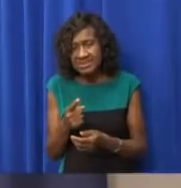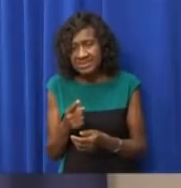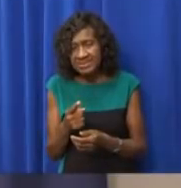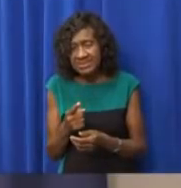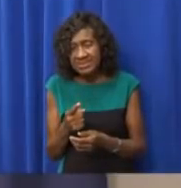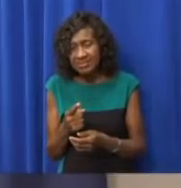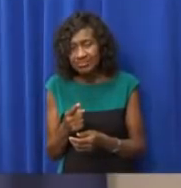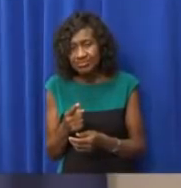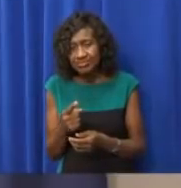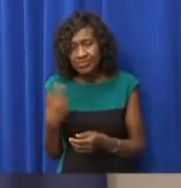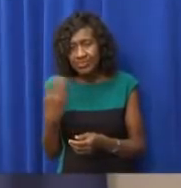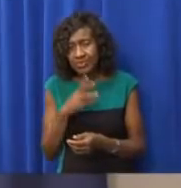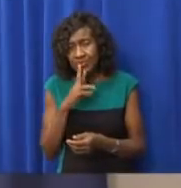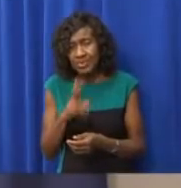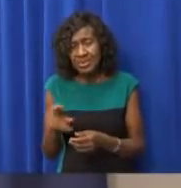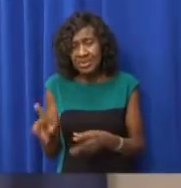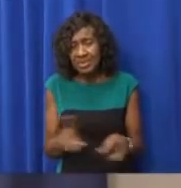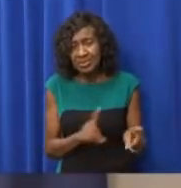as a country, my personal